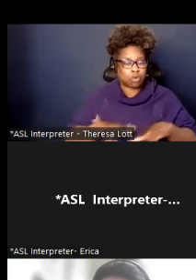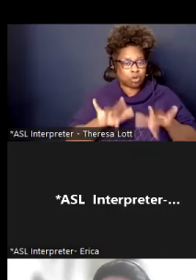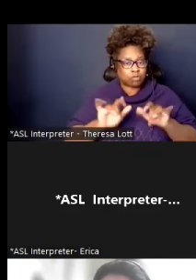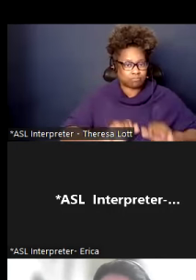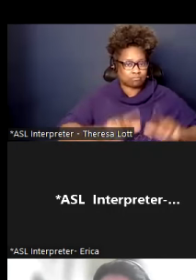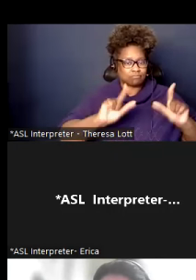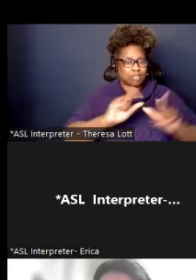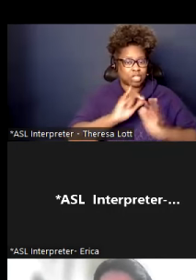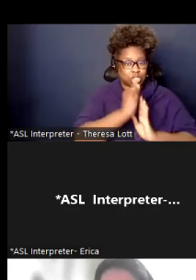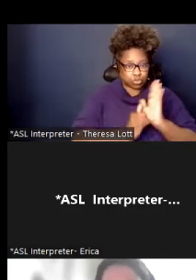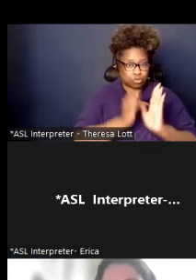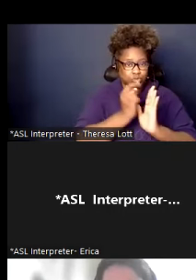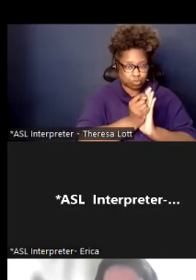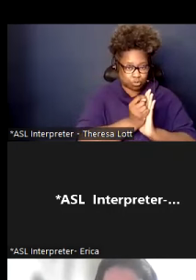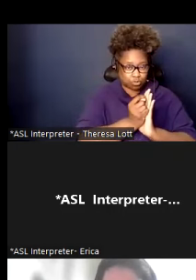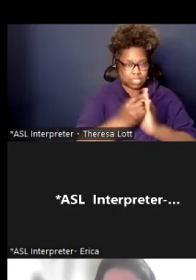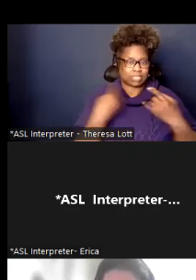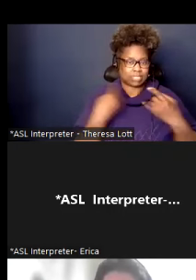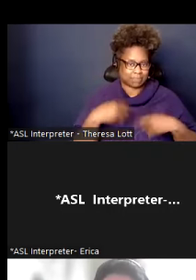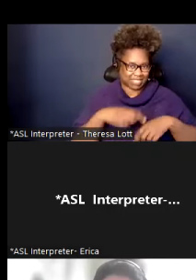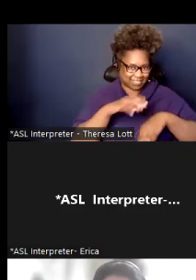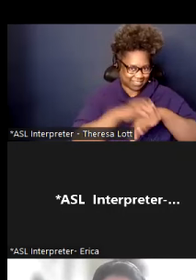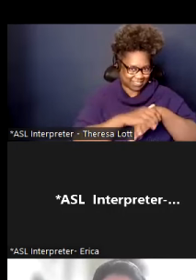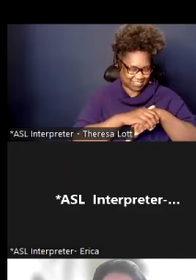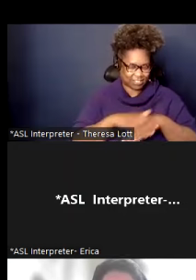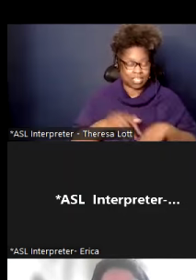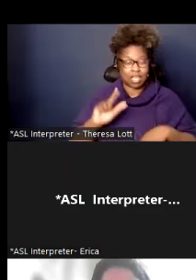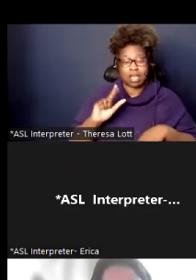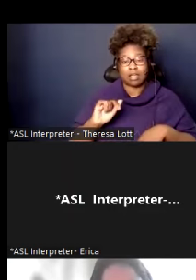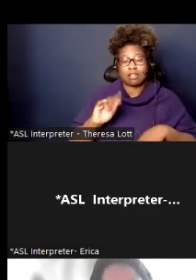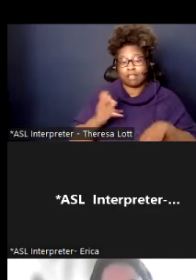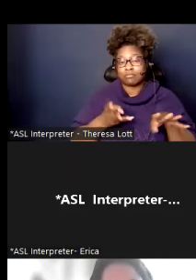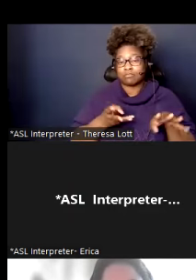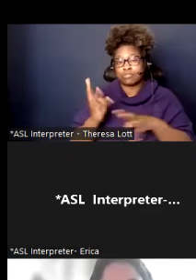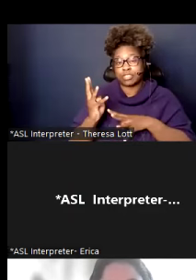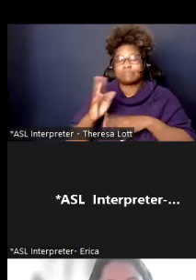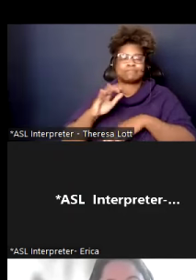English, and the live stream will be in English.